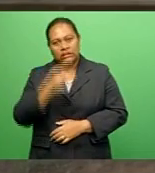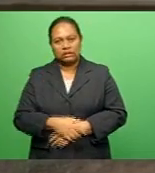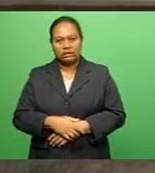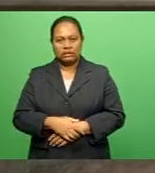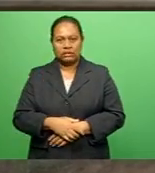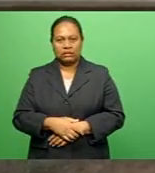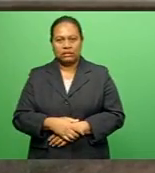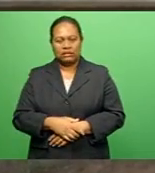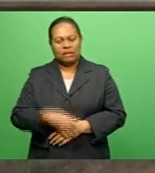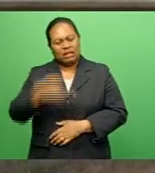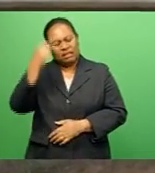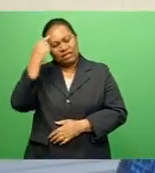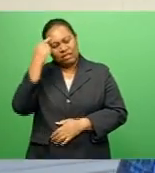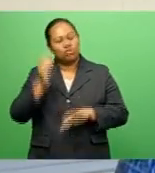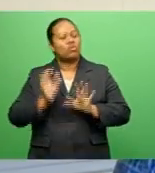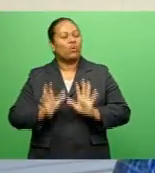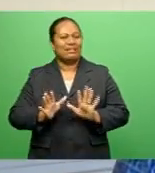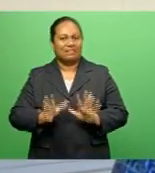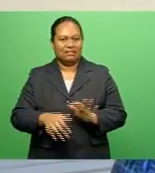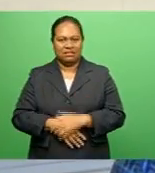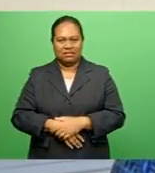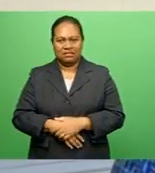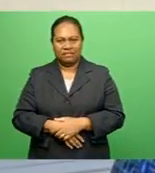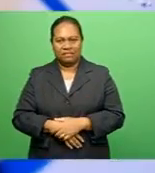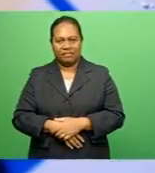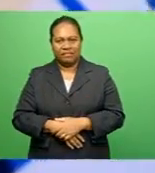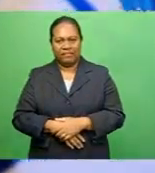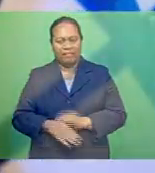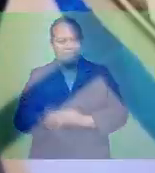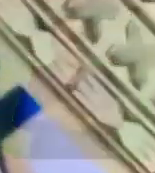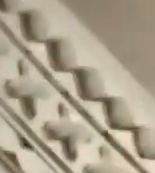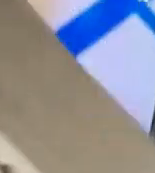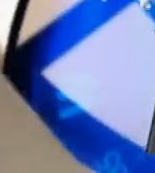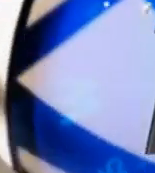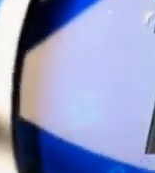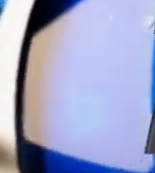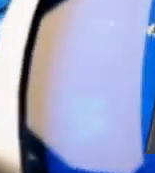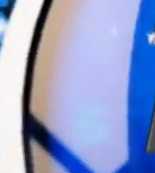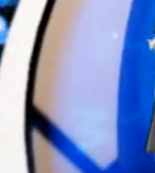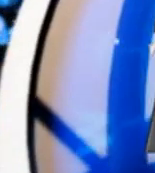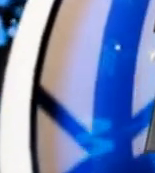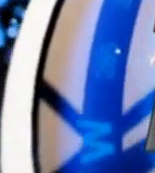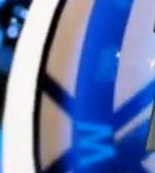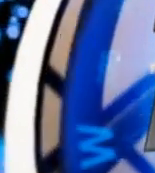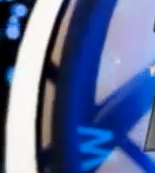I do think that we should wait. Yes, it feels safe for me.